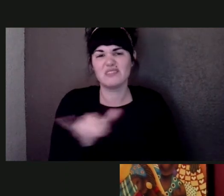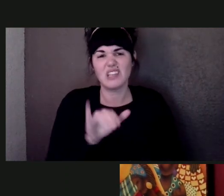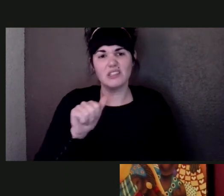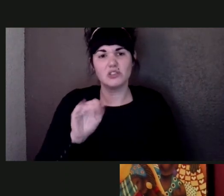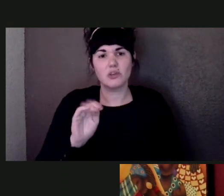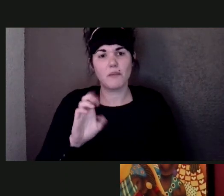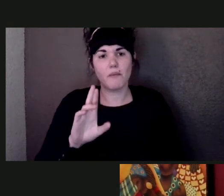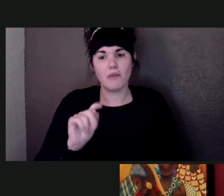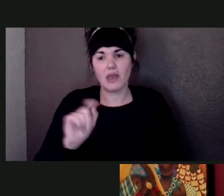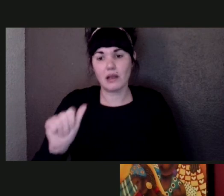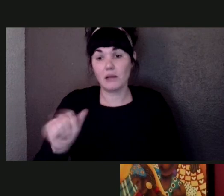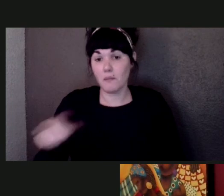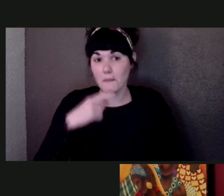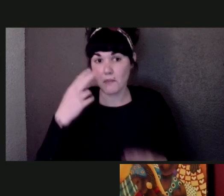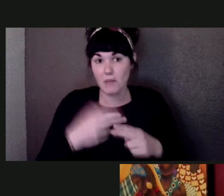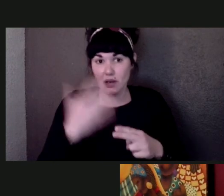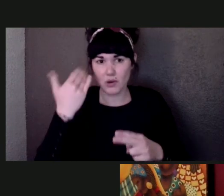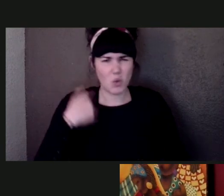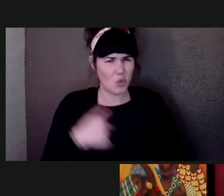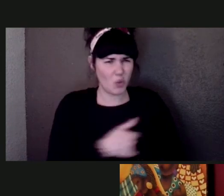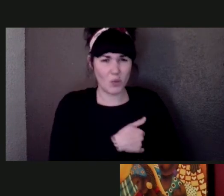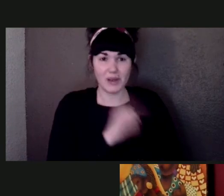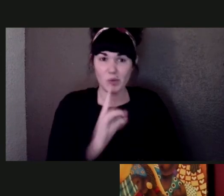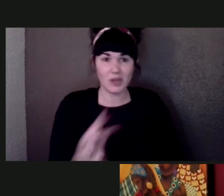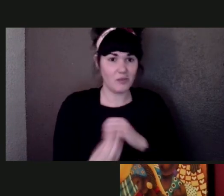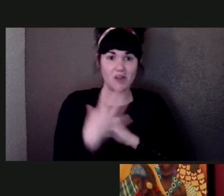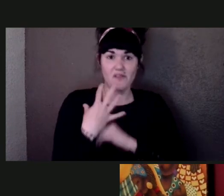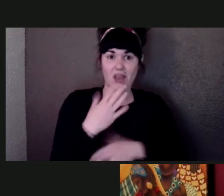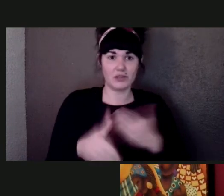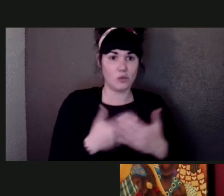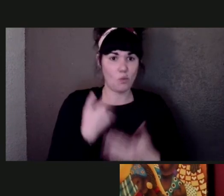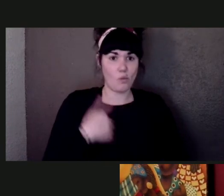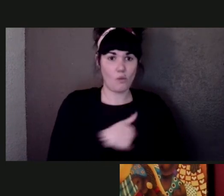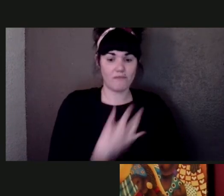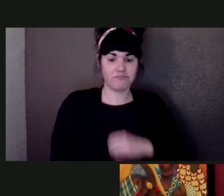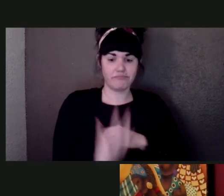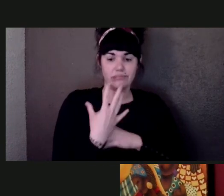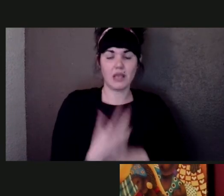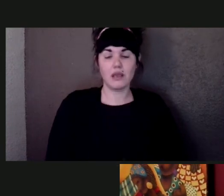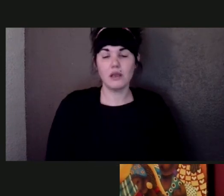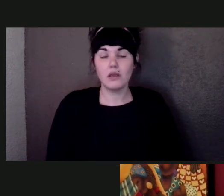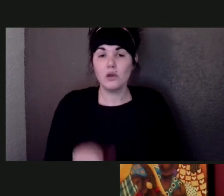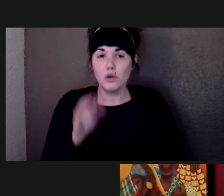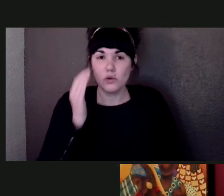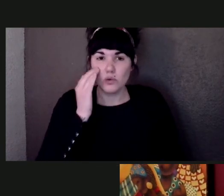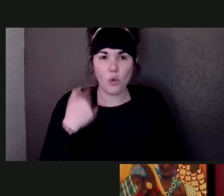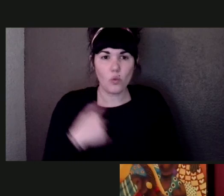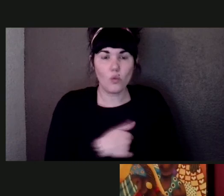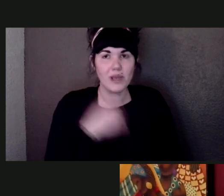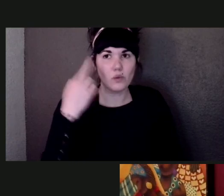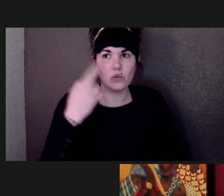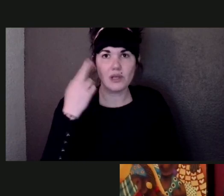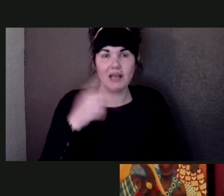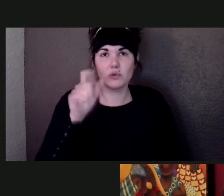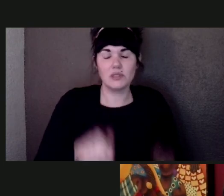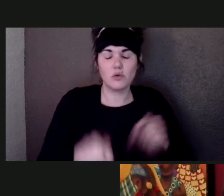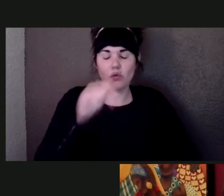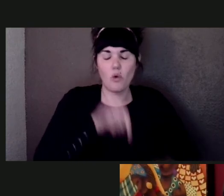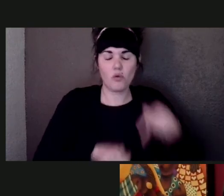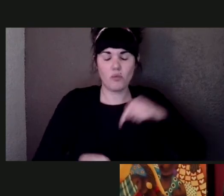affected, right? Um, and really, what we found is you have to go back to your grassroots, uh, mission, and that's